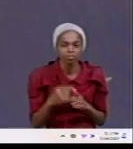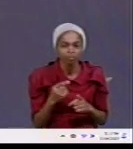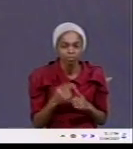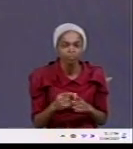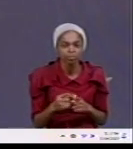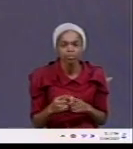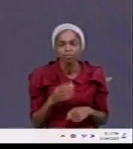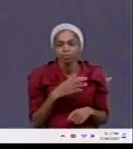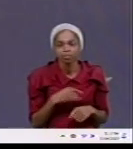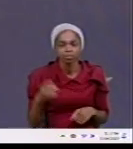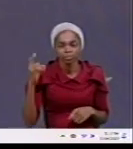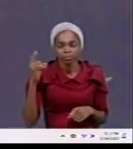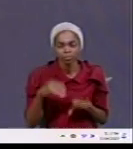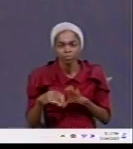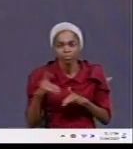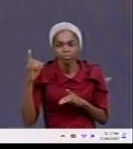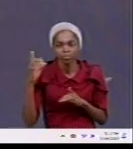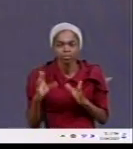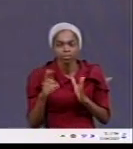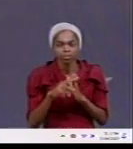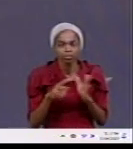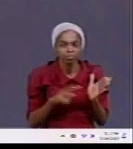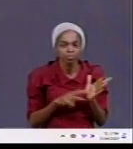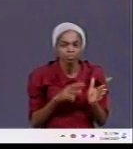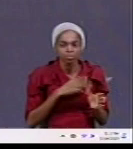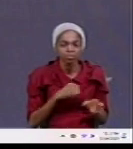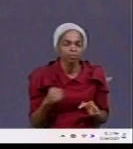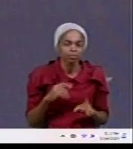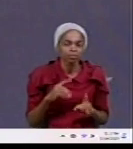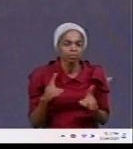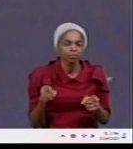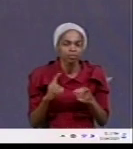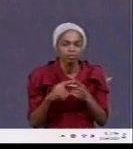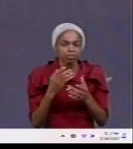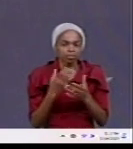for us. All of us, we make it together in Jesus' name.